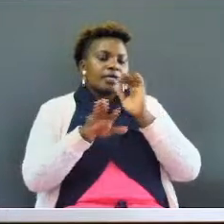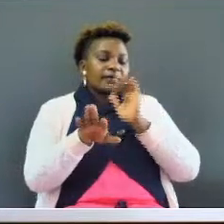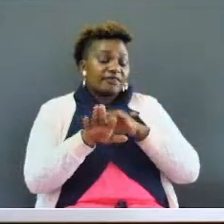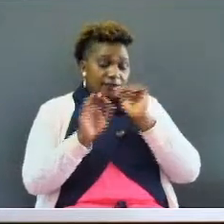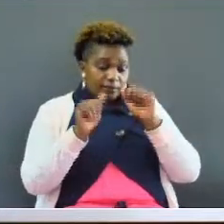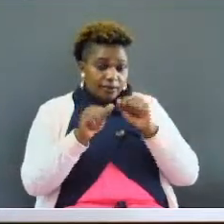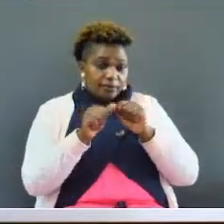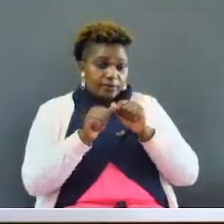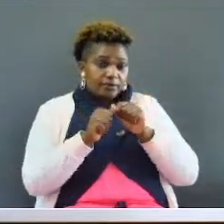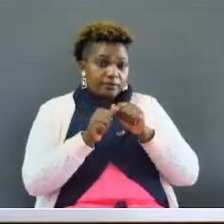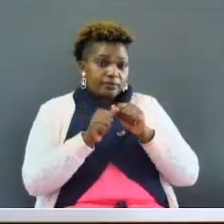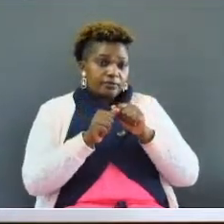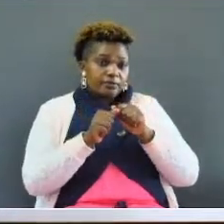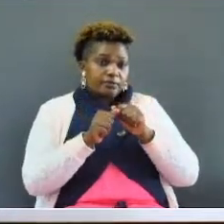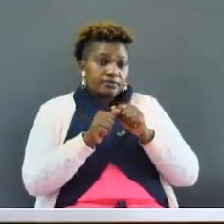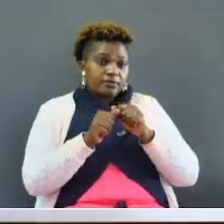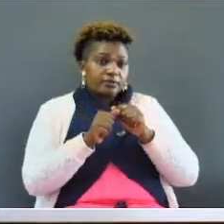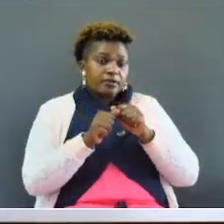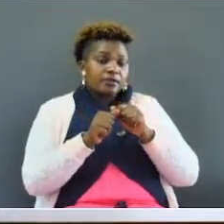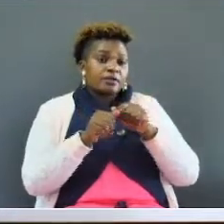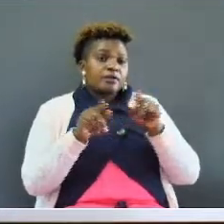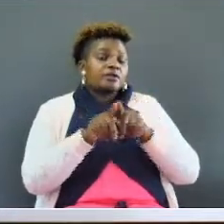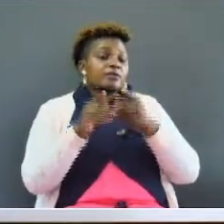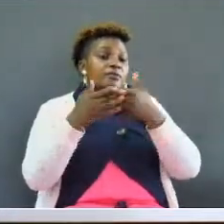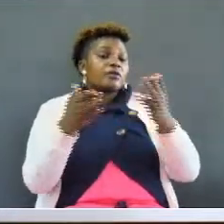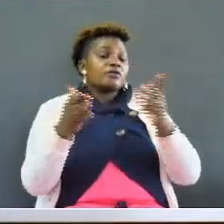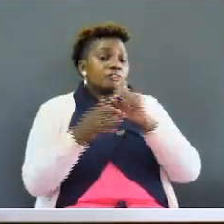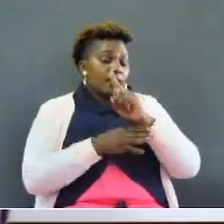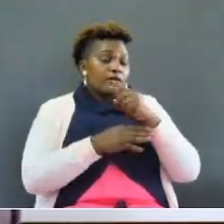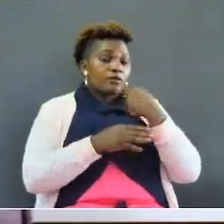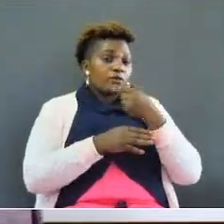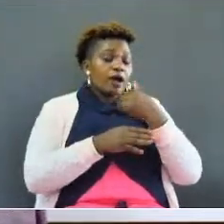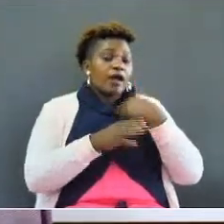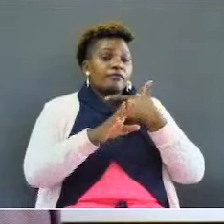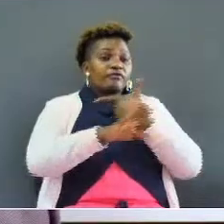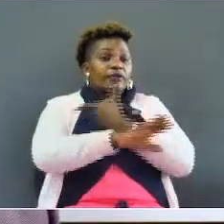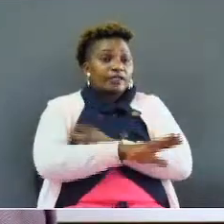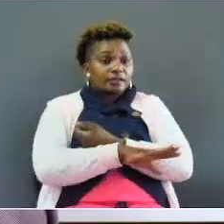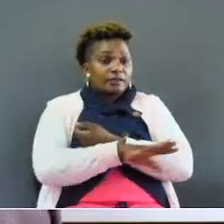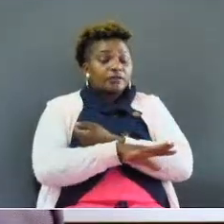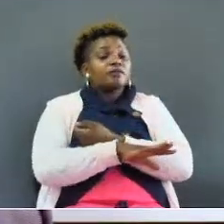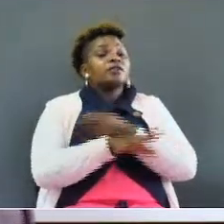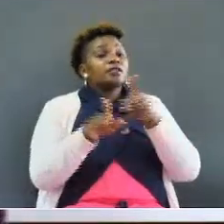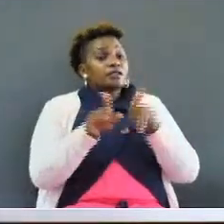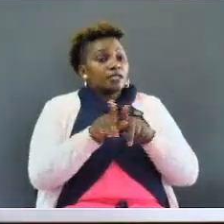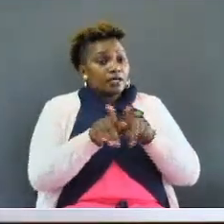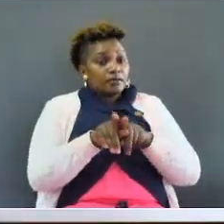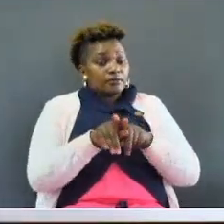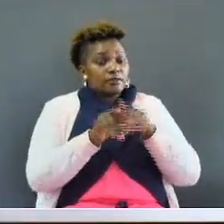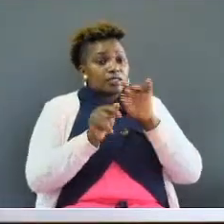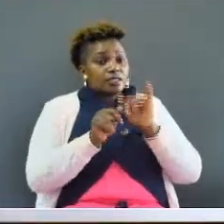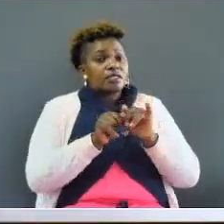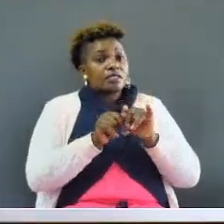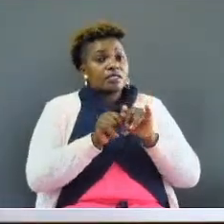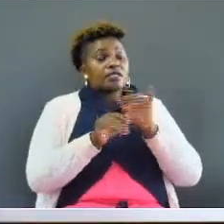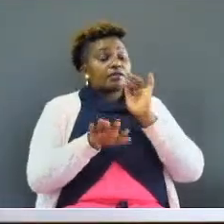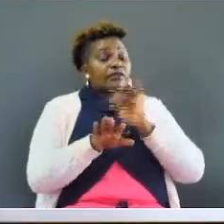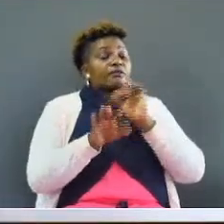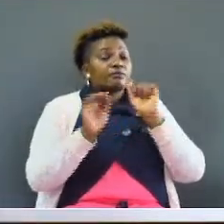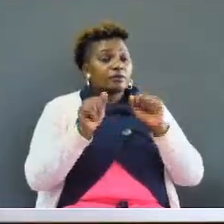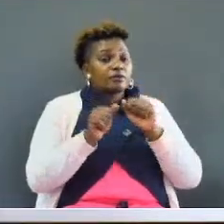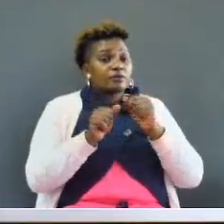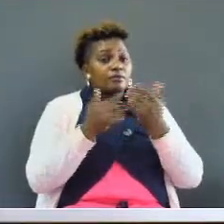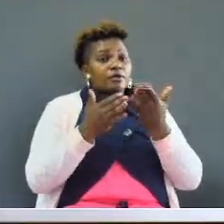infectious. And even the ones who have had the vaccine, they are still infectious. They